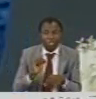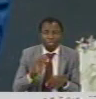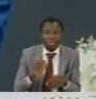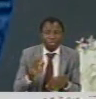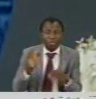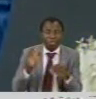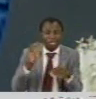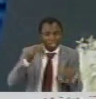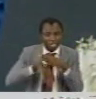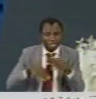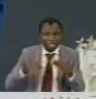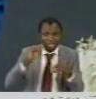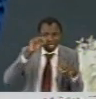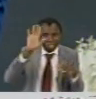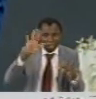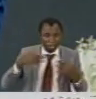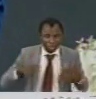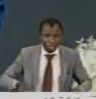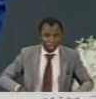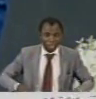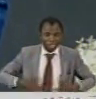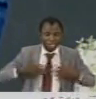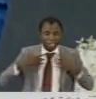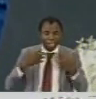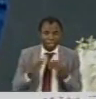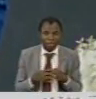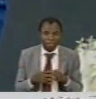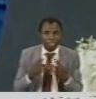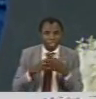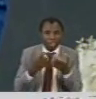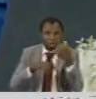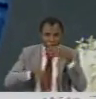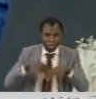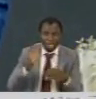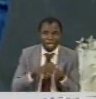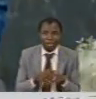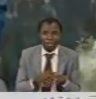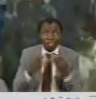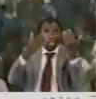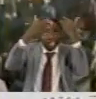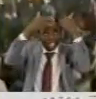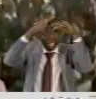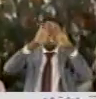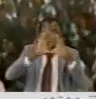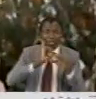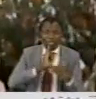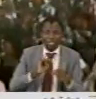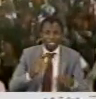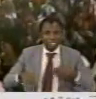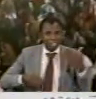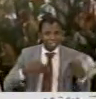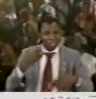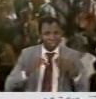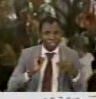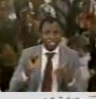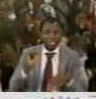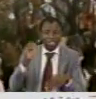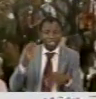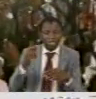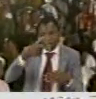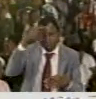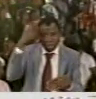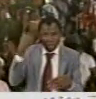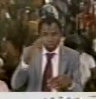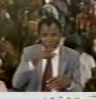out. Start coming out. Heaven is rejoicing on your behalf.